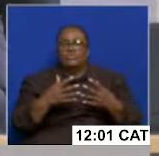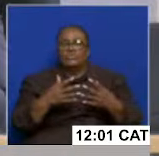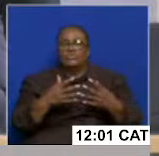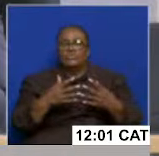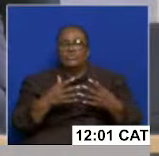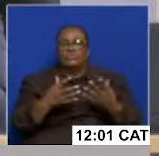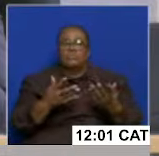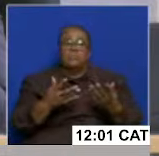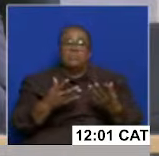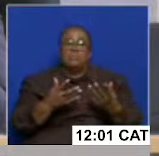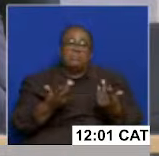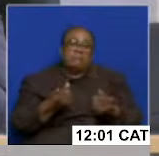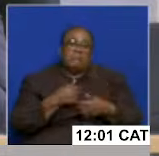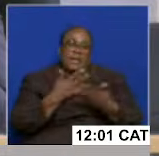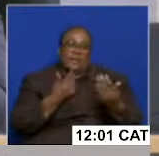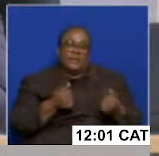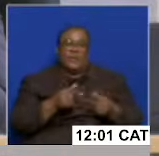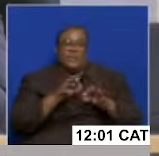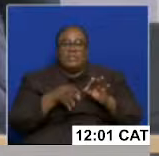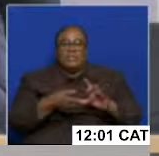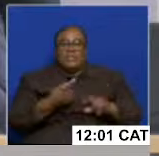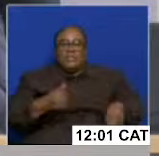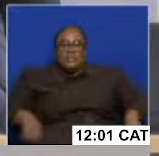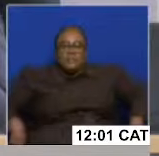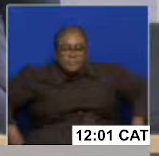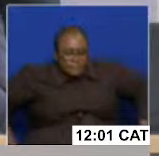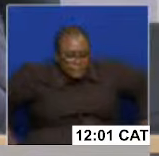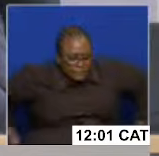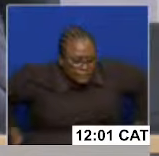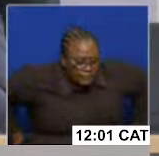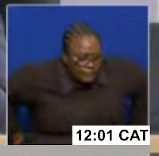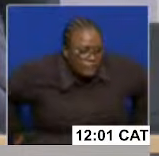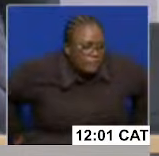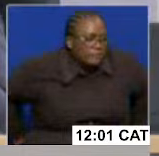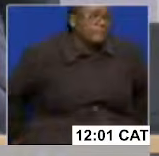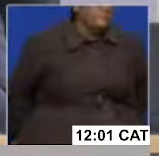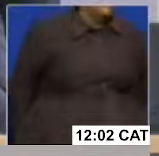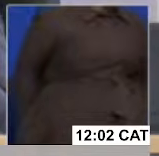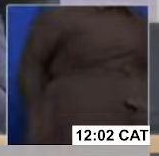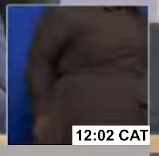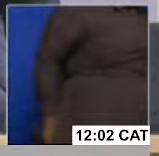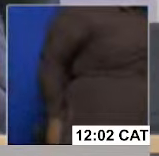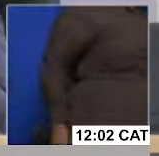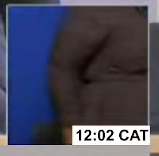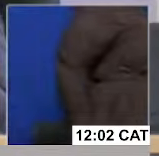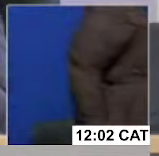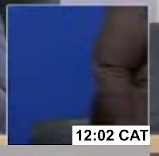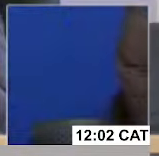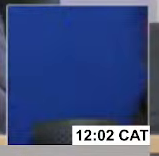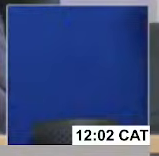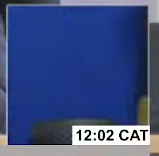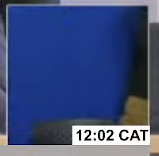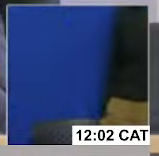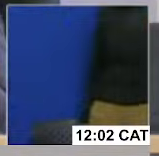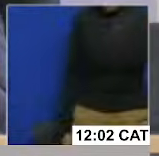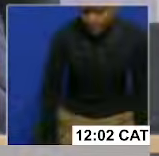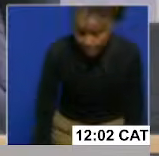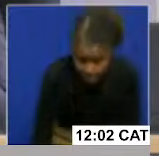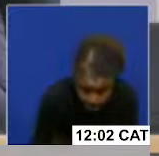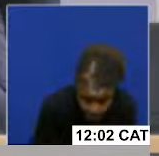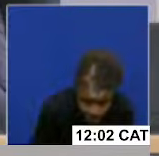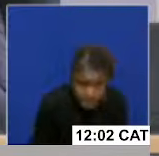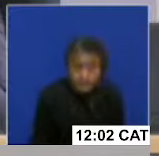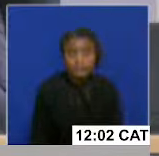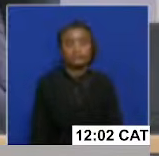I'm looking at your statement. All of you even took the trouble of determining what the quality of the